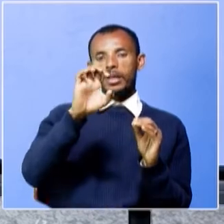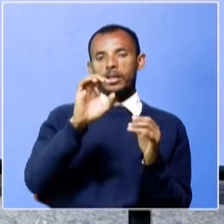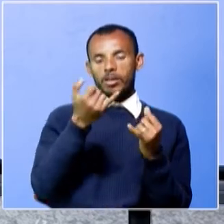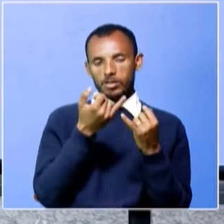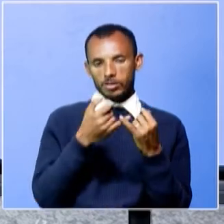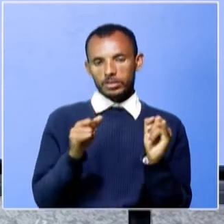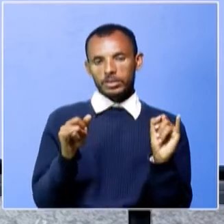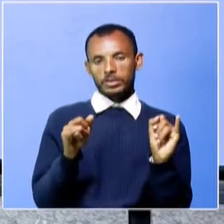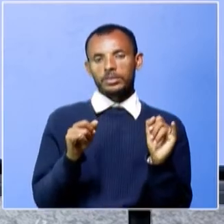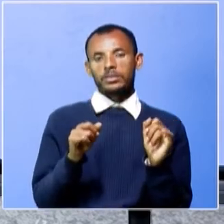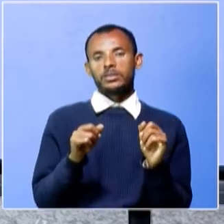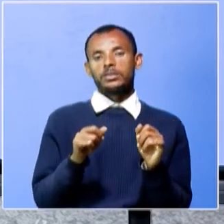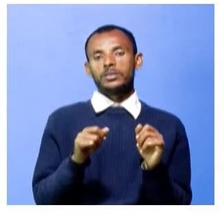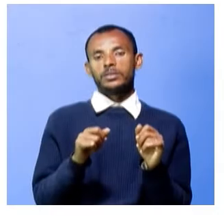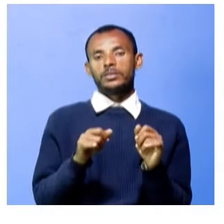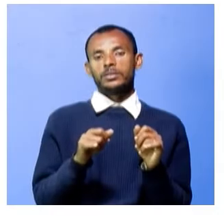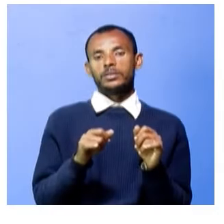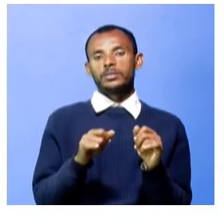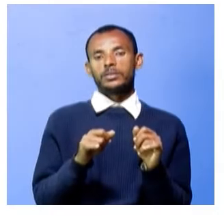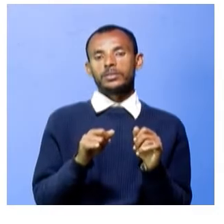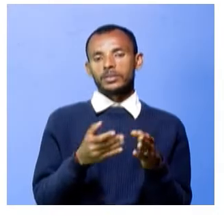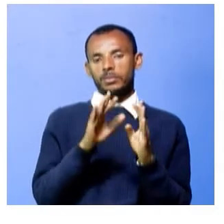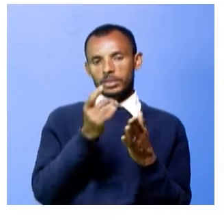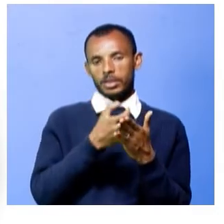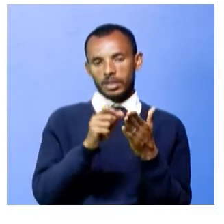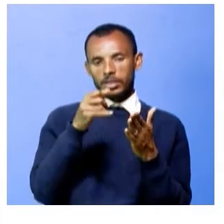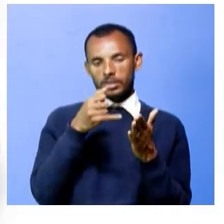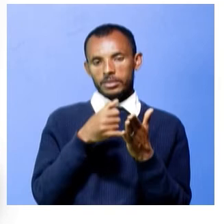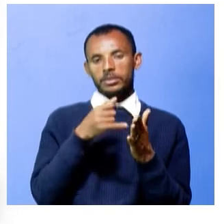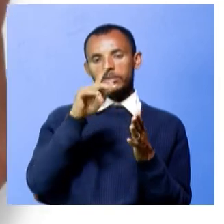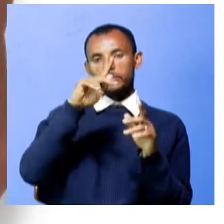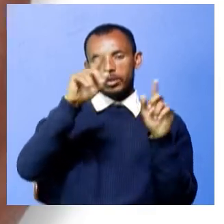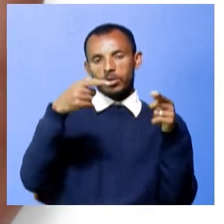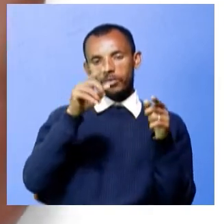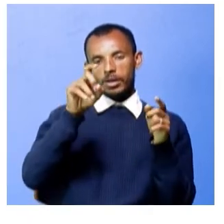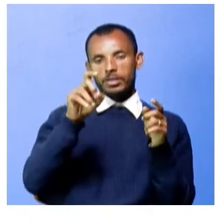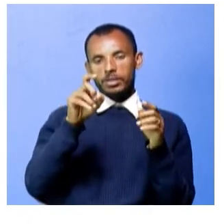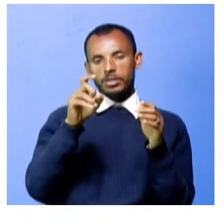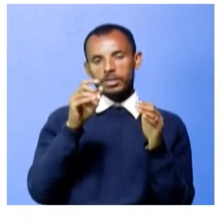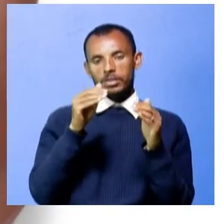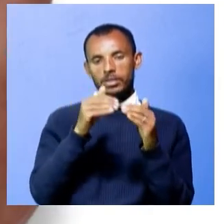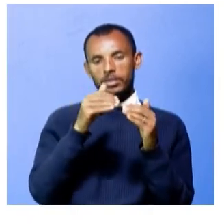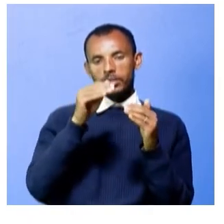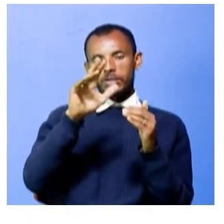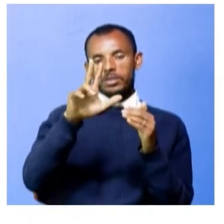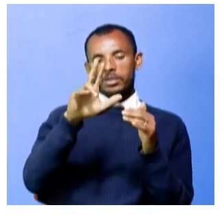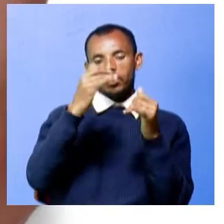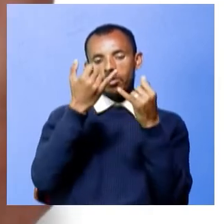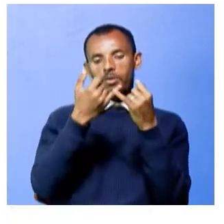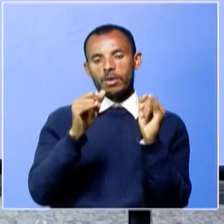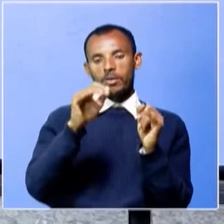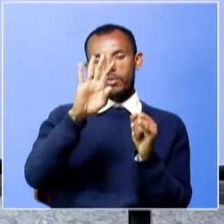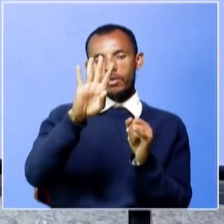over the here, let me write it. Say P of x is 3 over